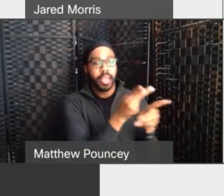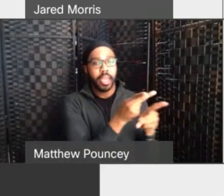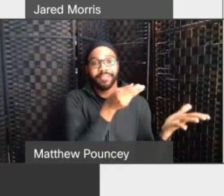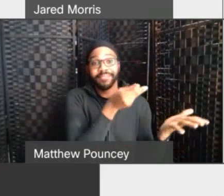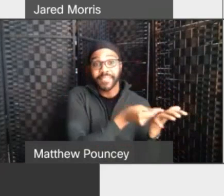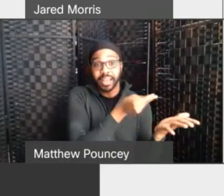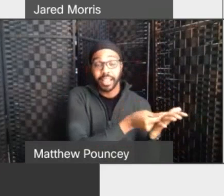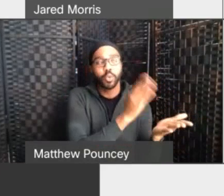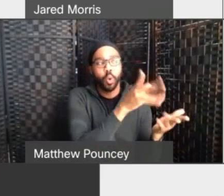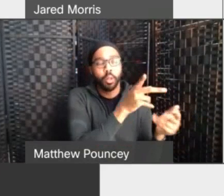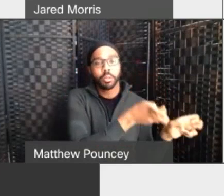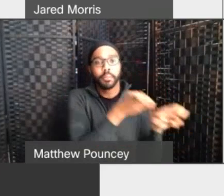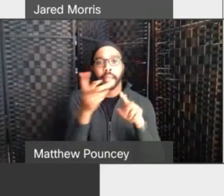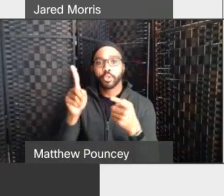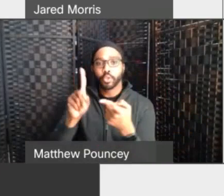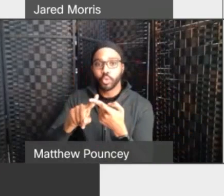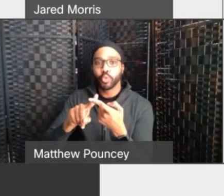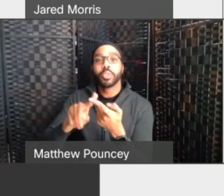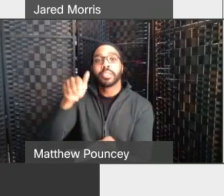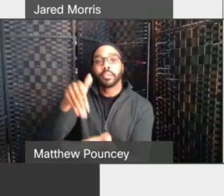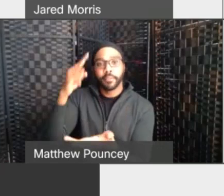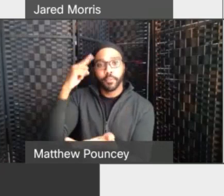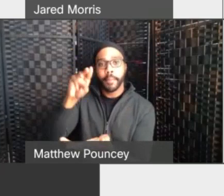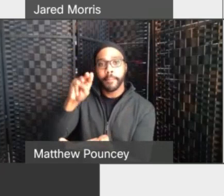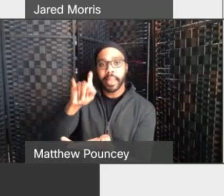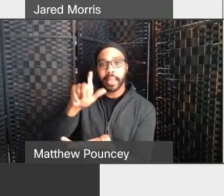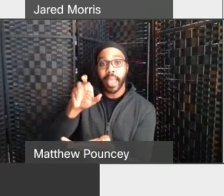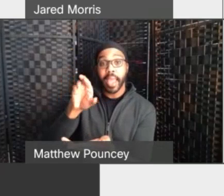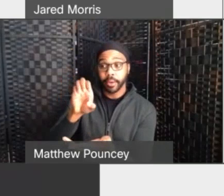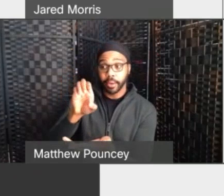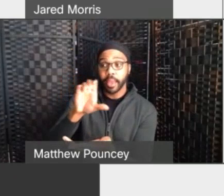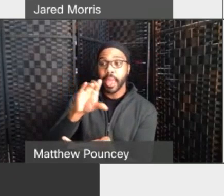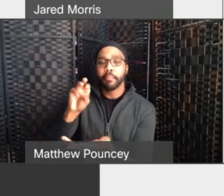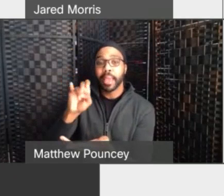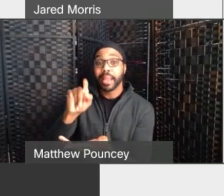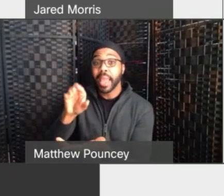it to the Centers for Medicare and Medicaid Services for approval.